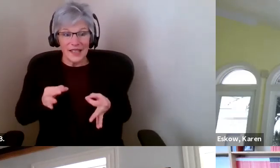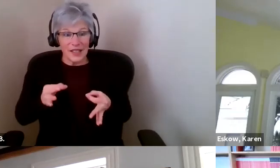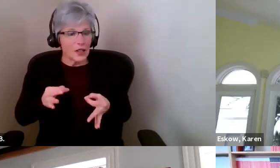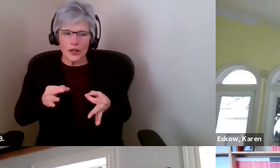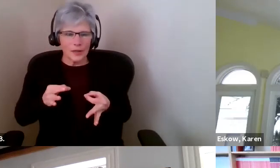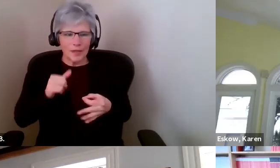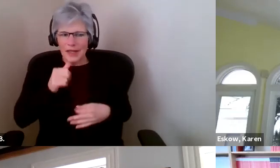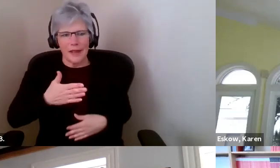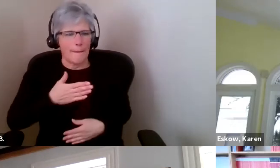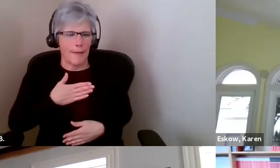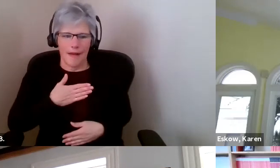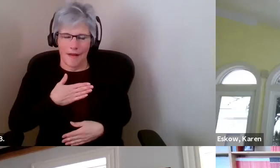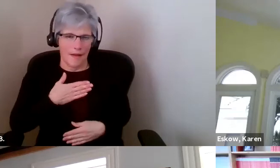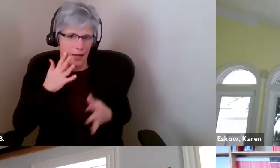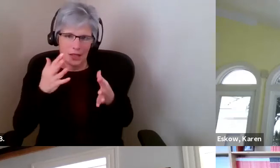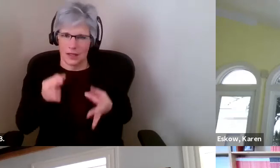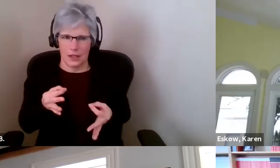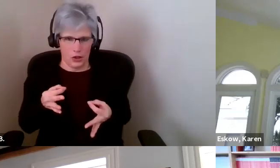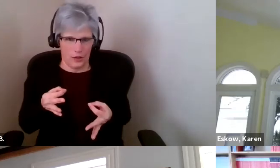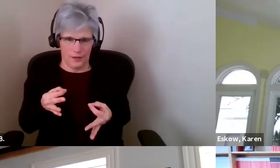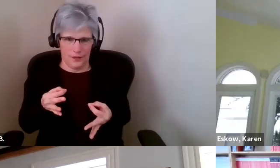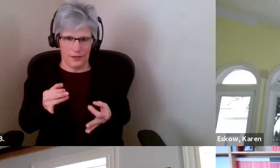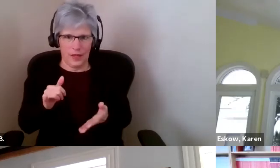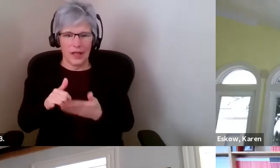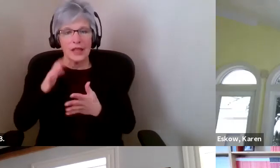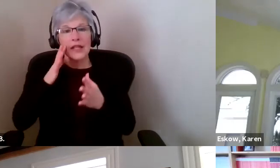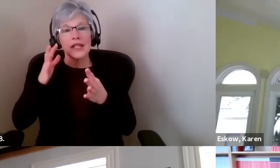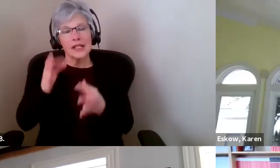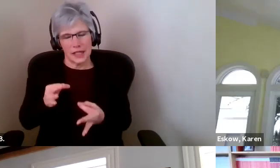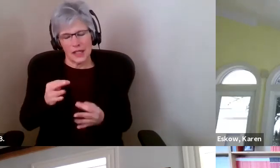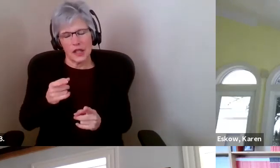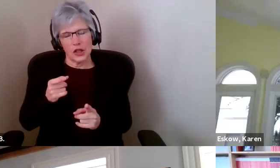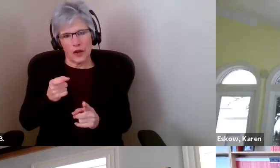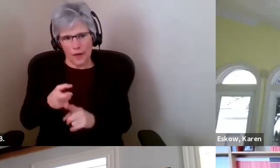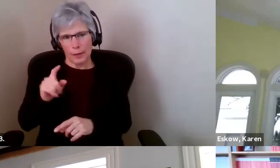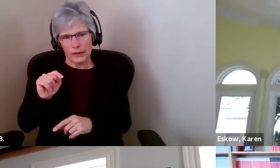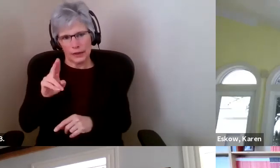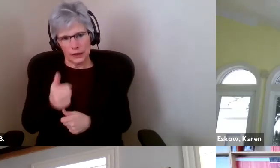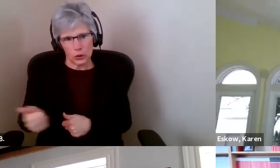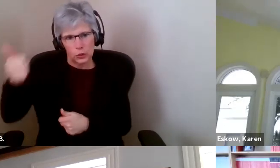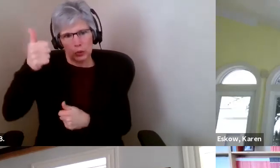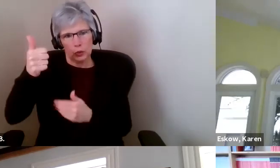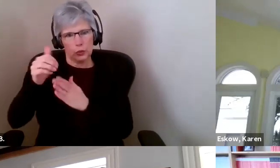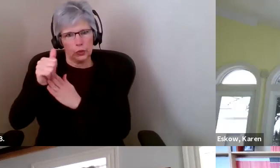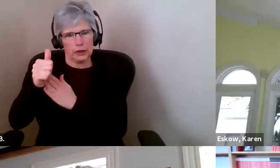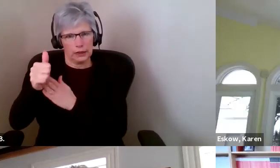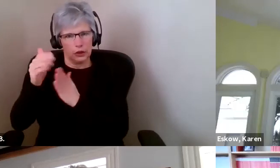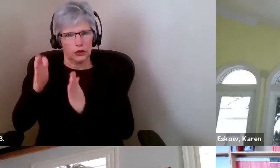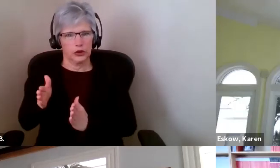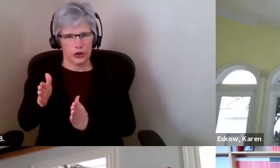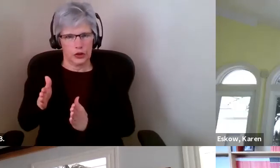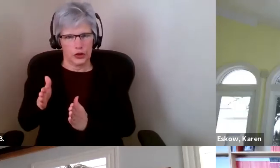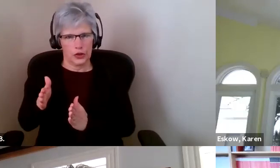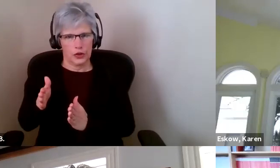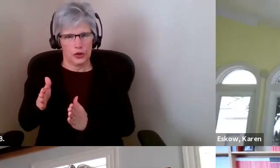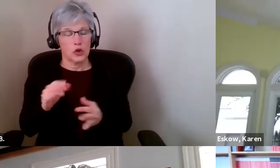make unilaterally. That is a decision that would have to come from TU leadership. And so the comment has been